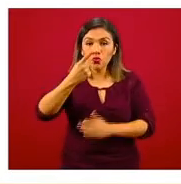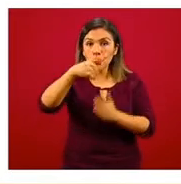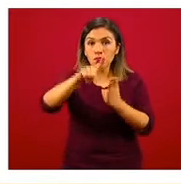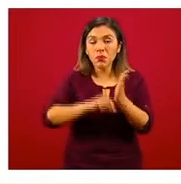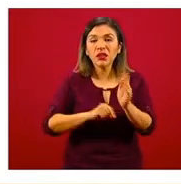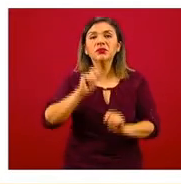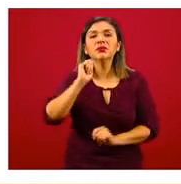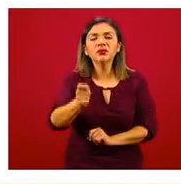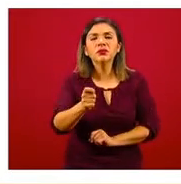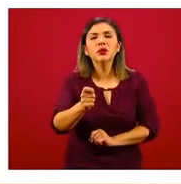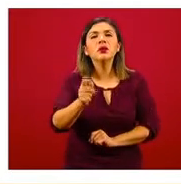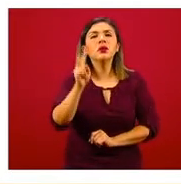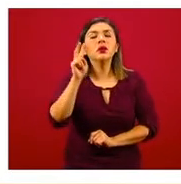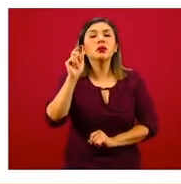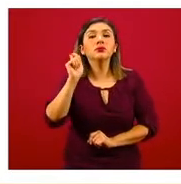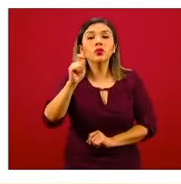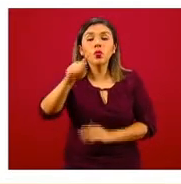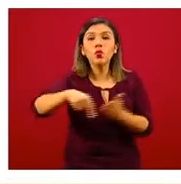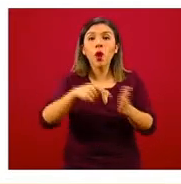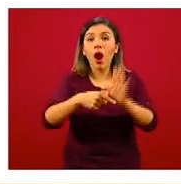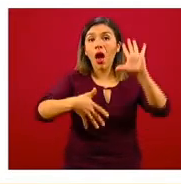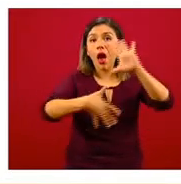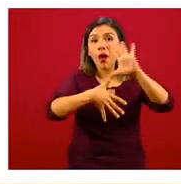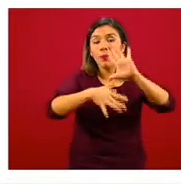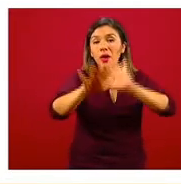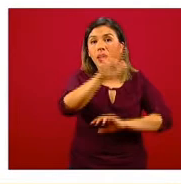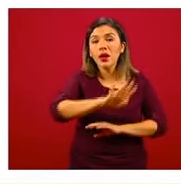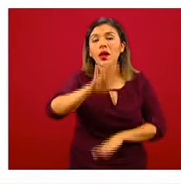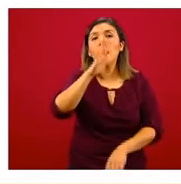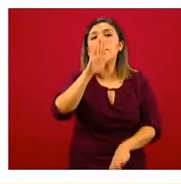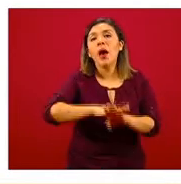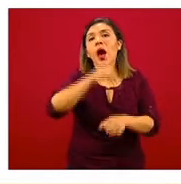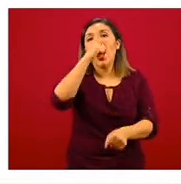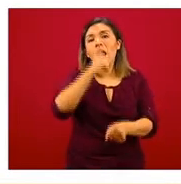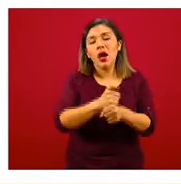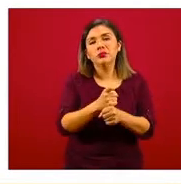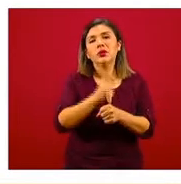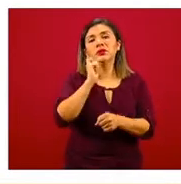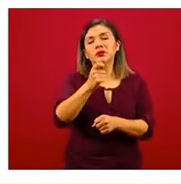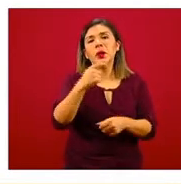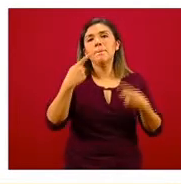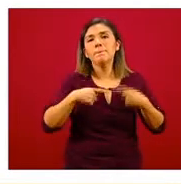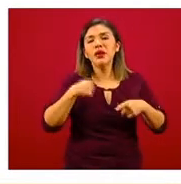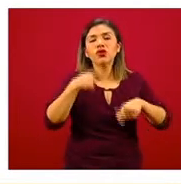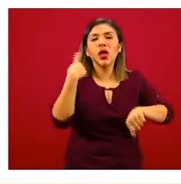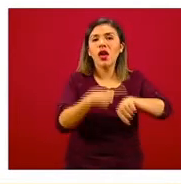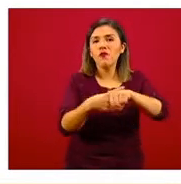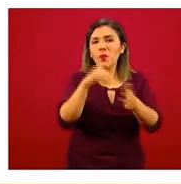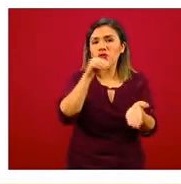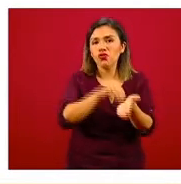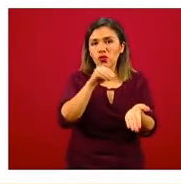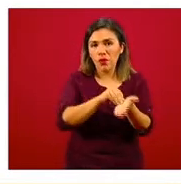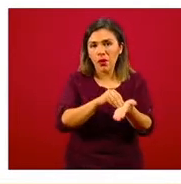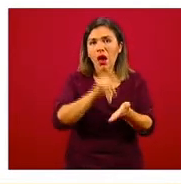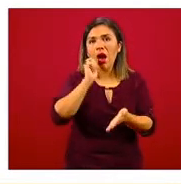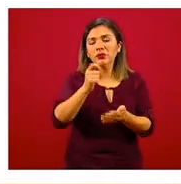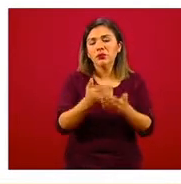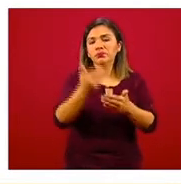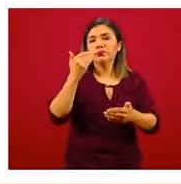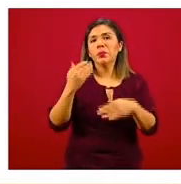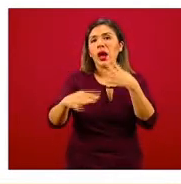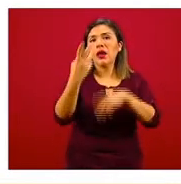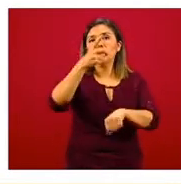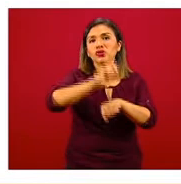Just as we've been seeing over the past weeks, over the past month, the Americas